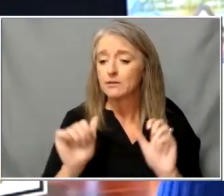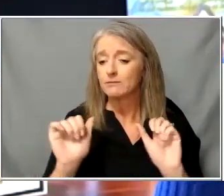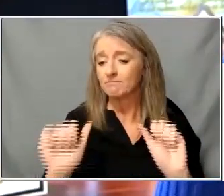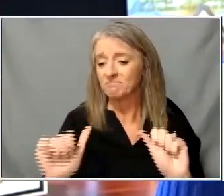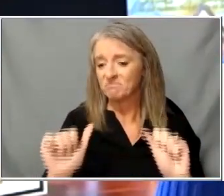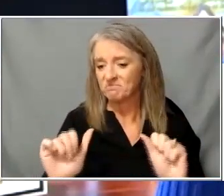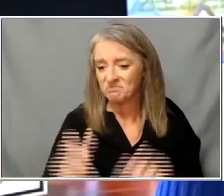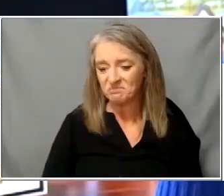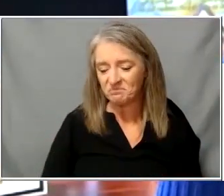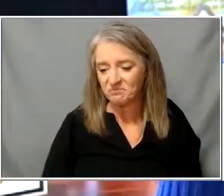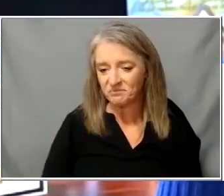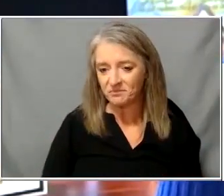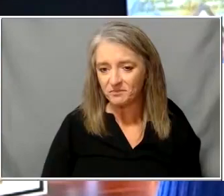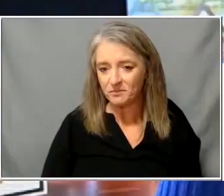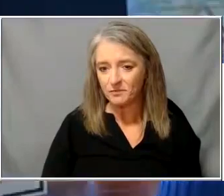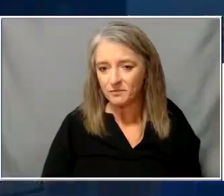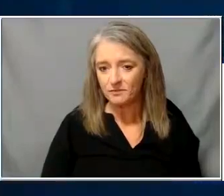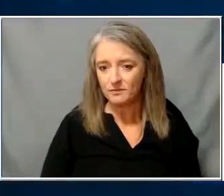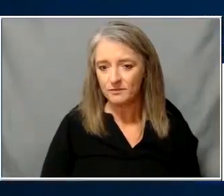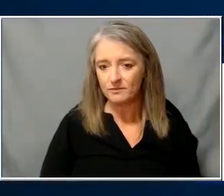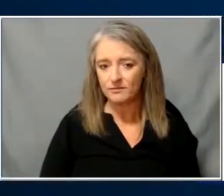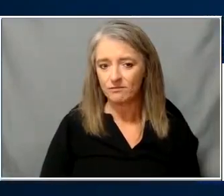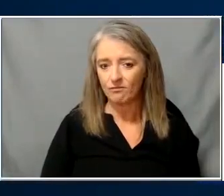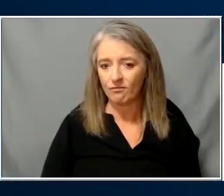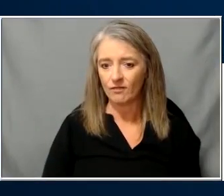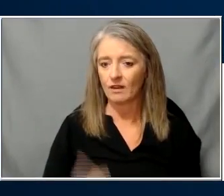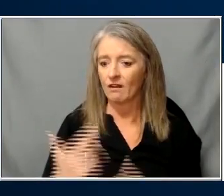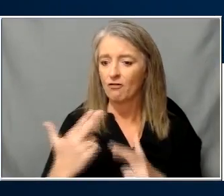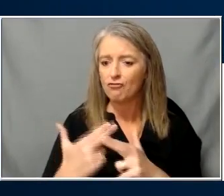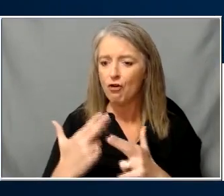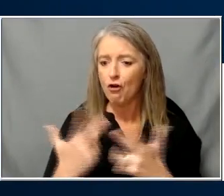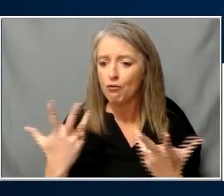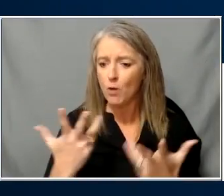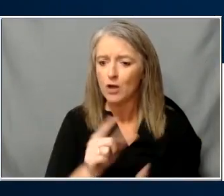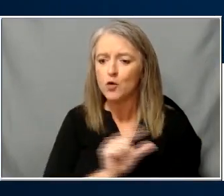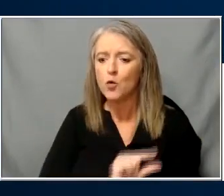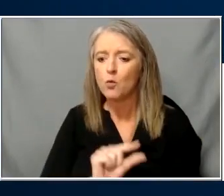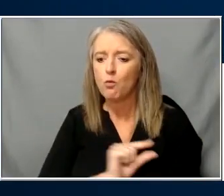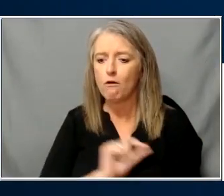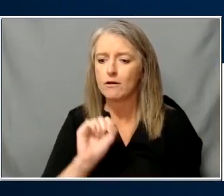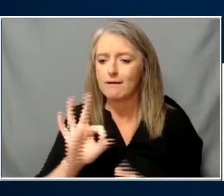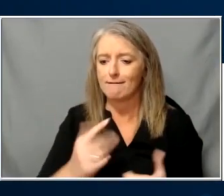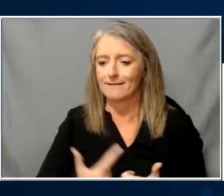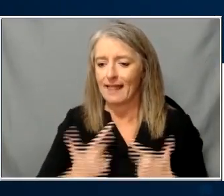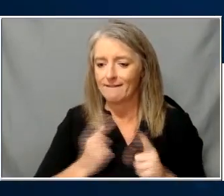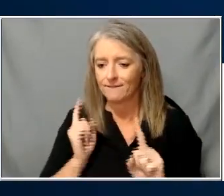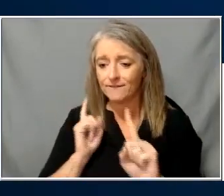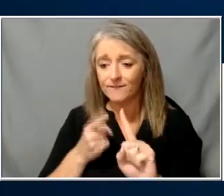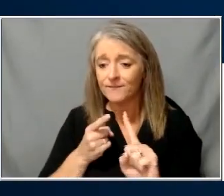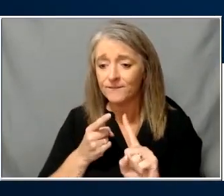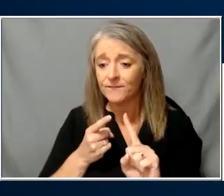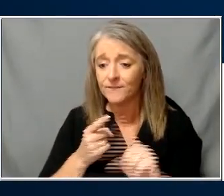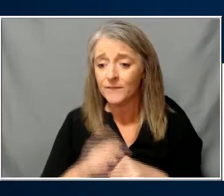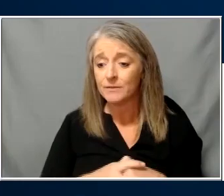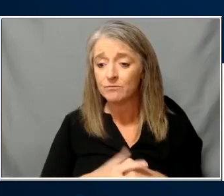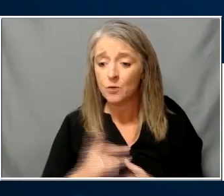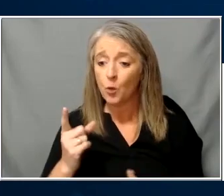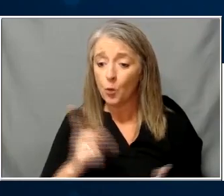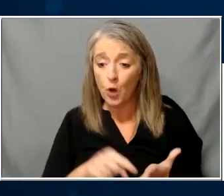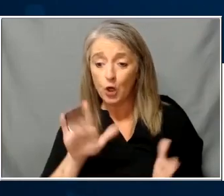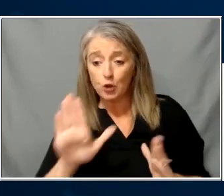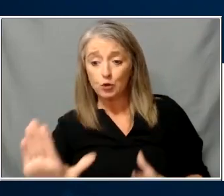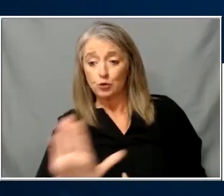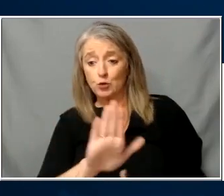can? And so that's called quality of life to me. It's called quality of life. And so what are you willing